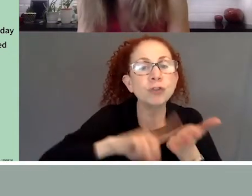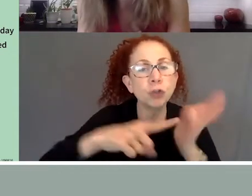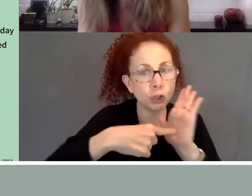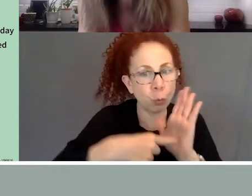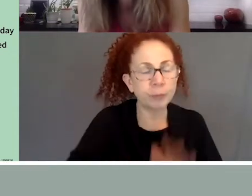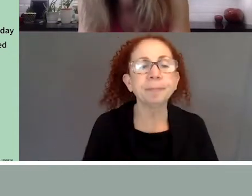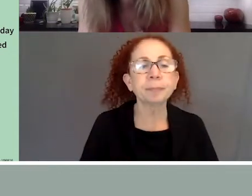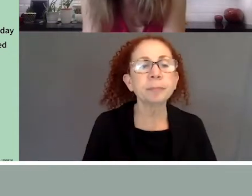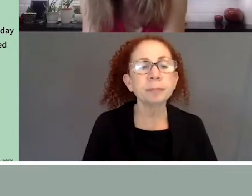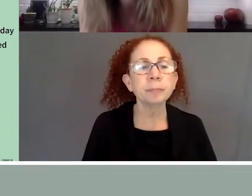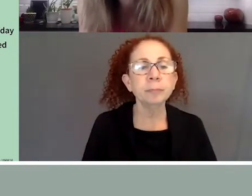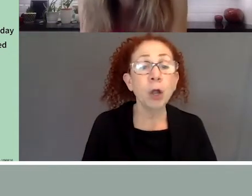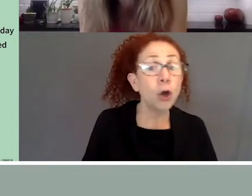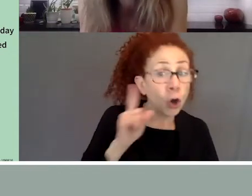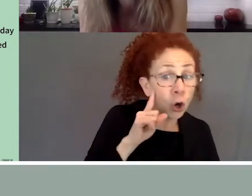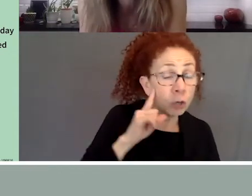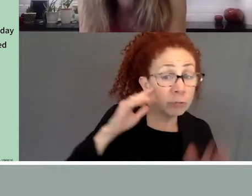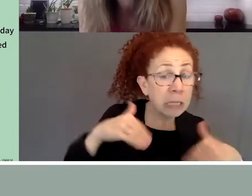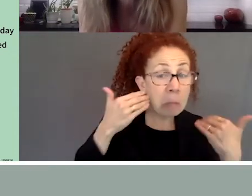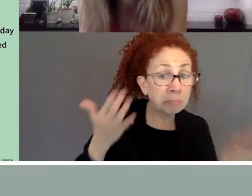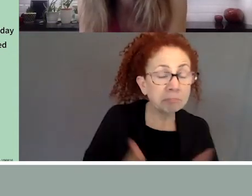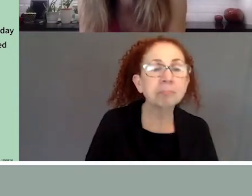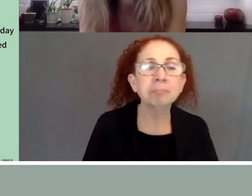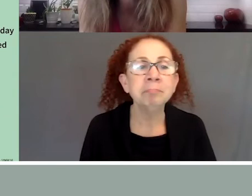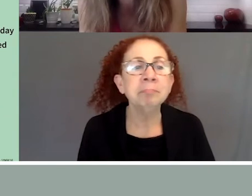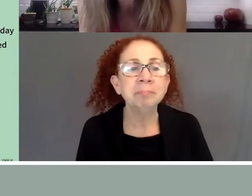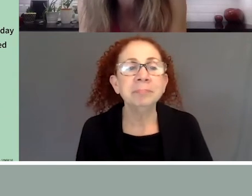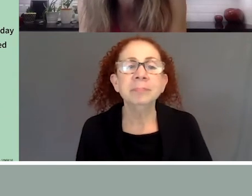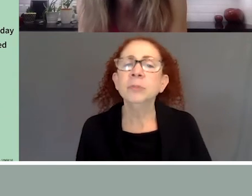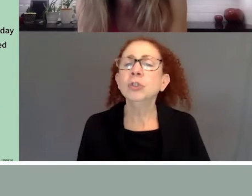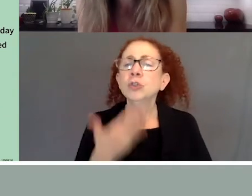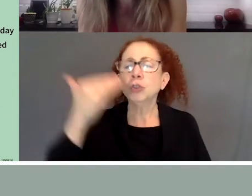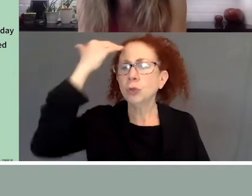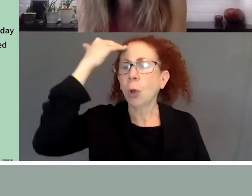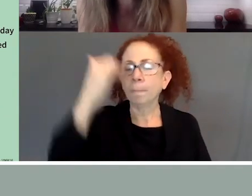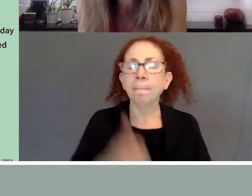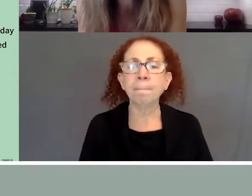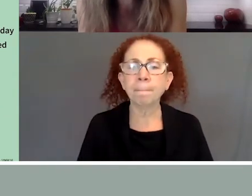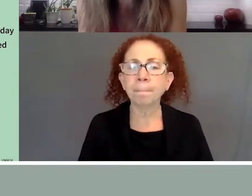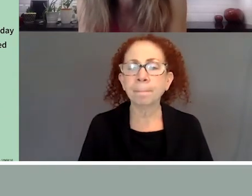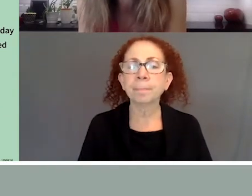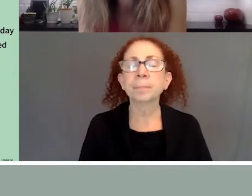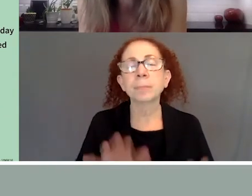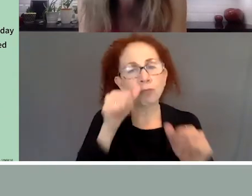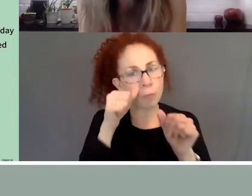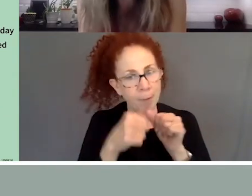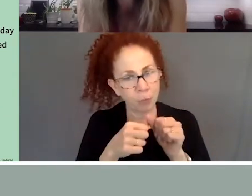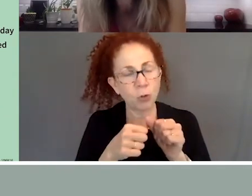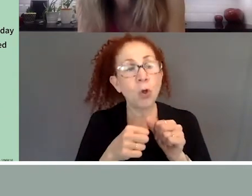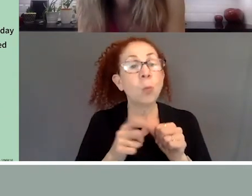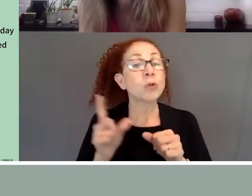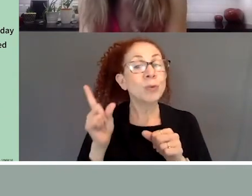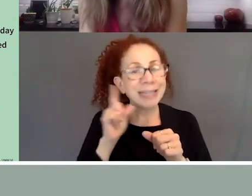may or may not have heard about that I think would be helpful for this group just to be aware of. Again, keep in mind when you hear